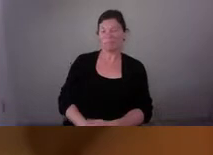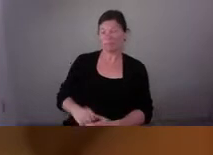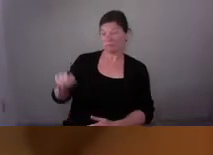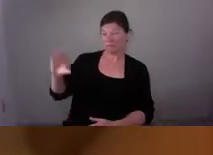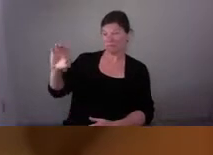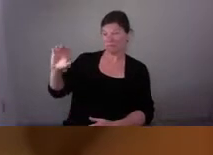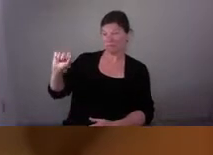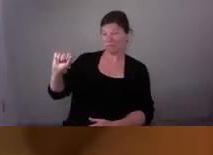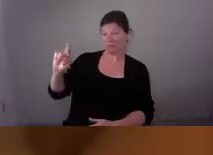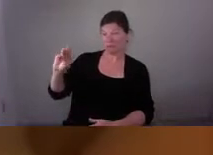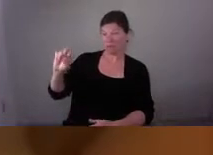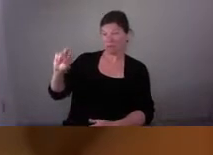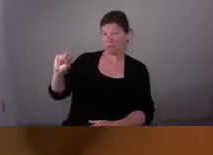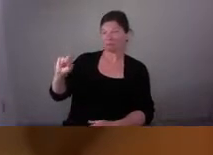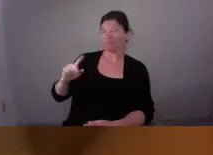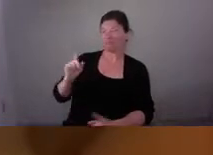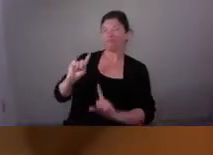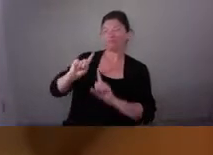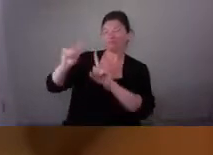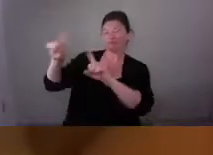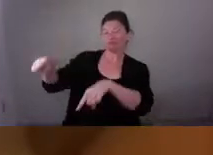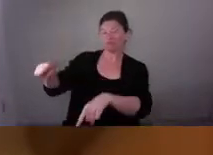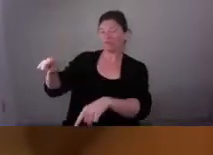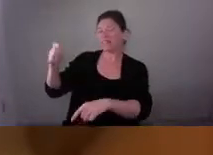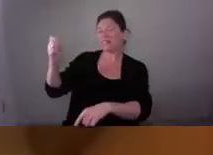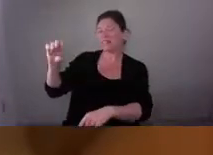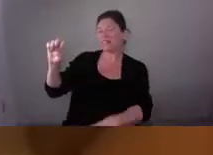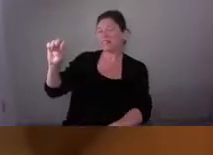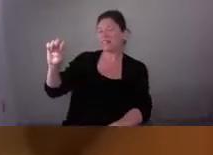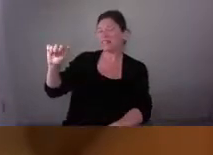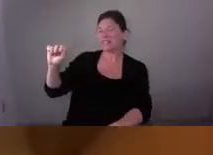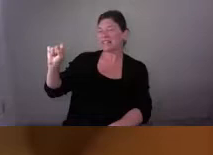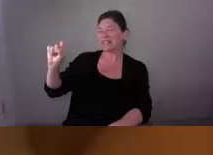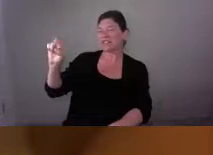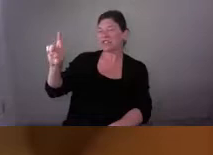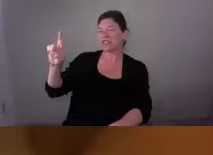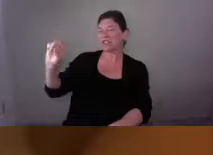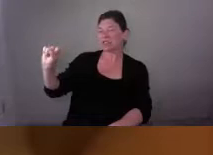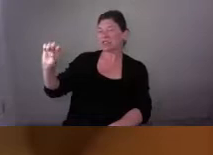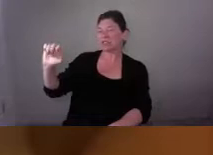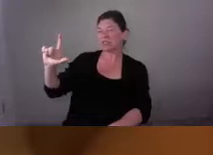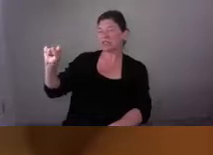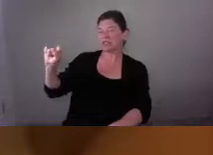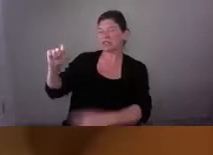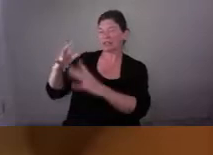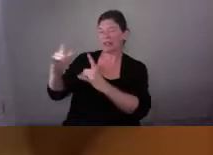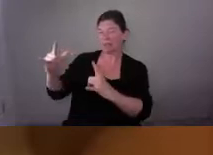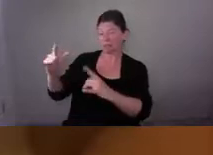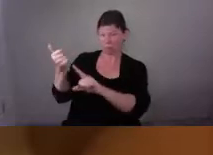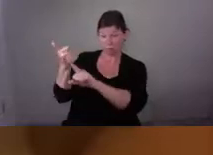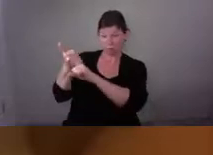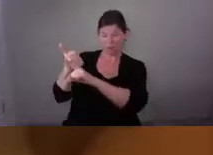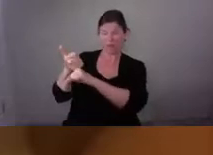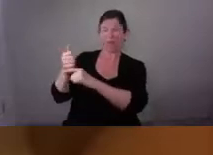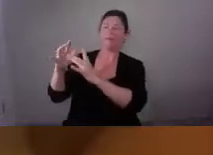We did this East ourselves. She was a counselor